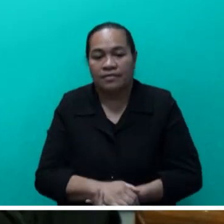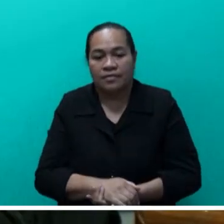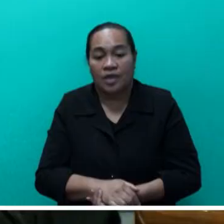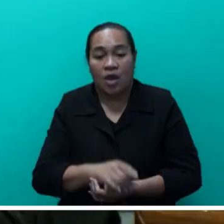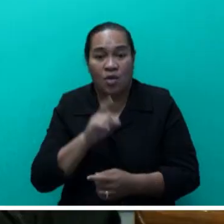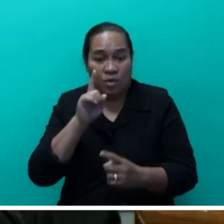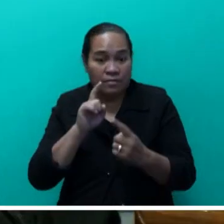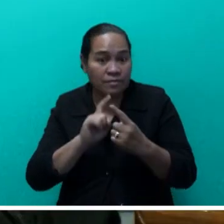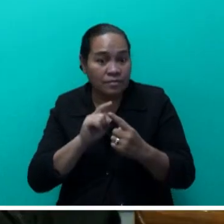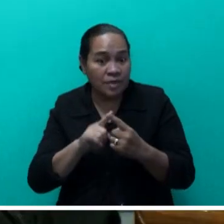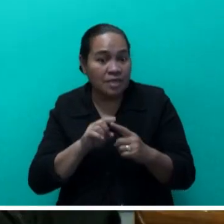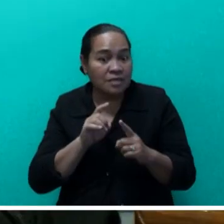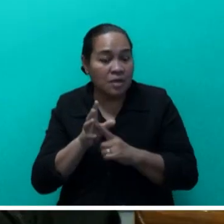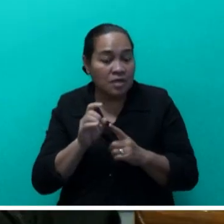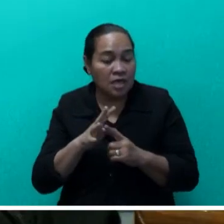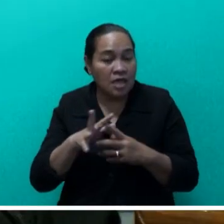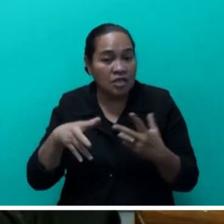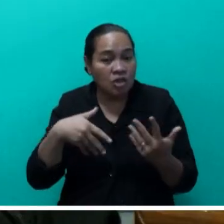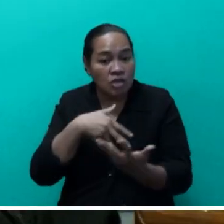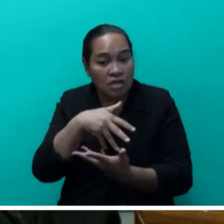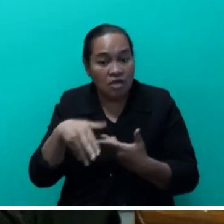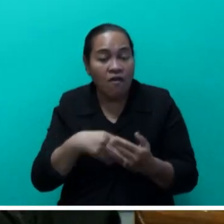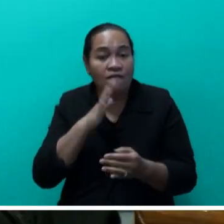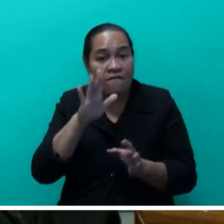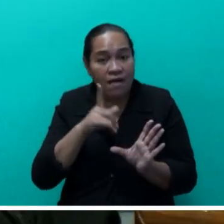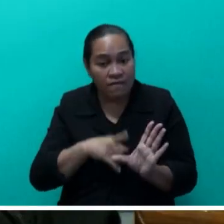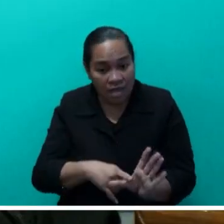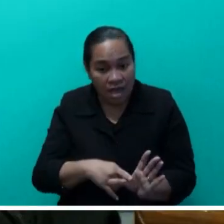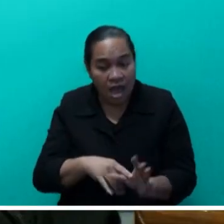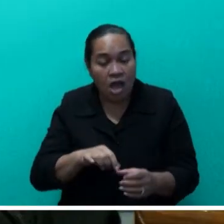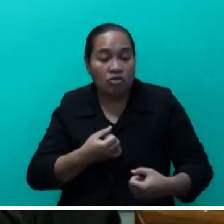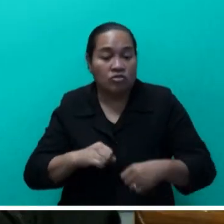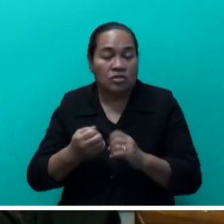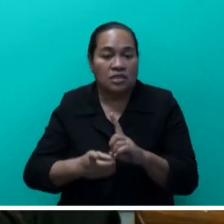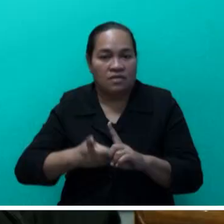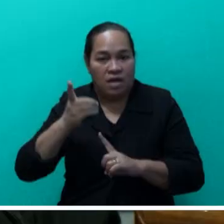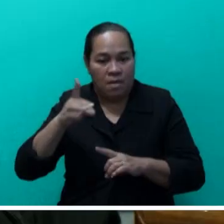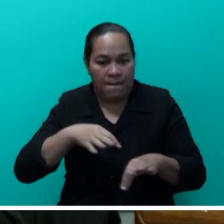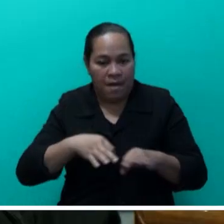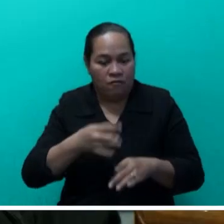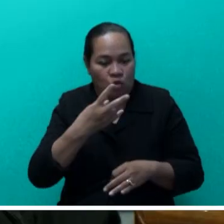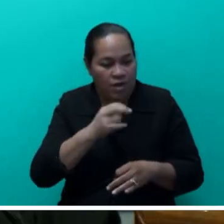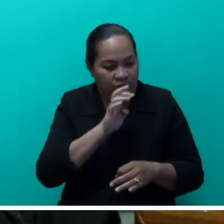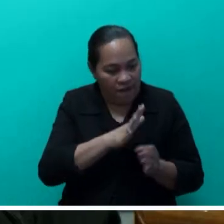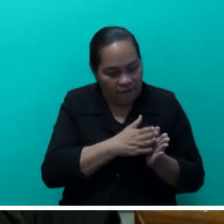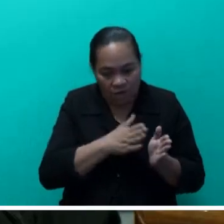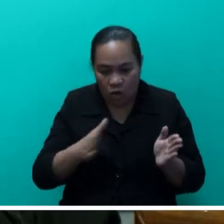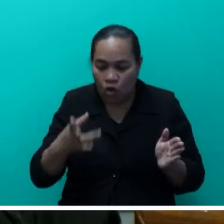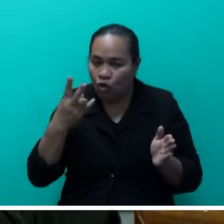been the comprehensive socialization of its 5-year strategic development plan for 2025 to